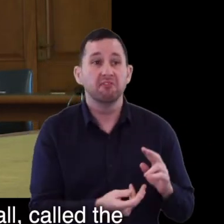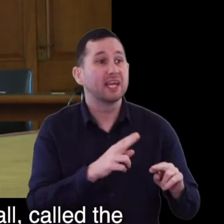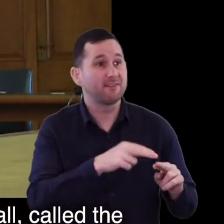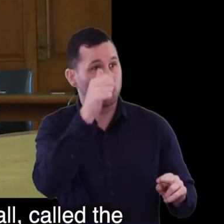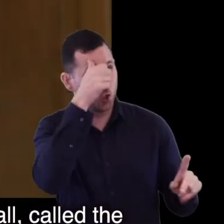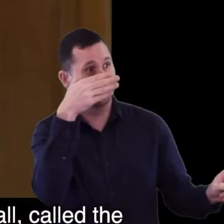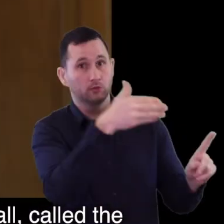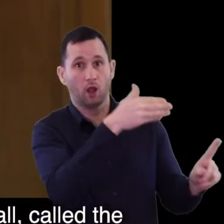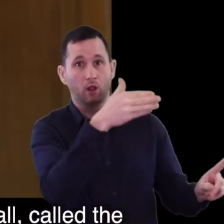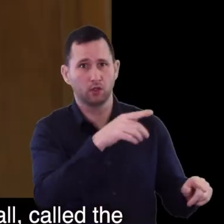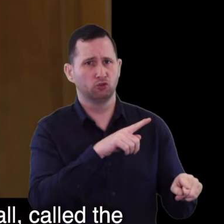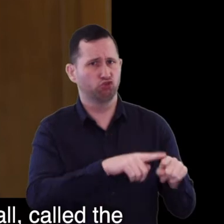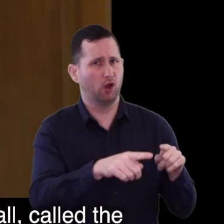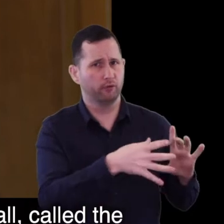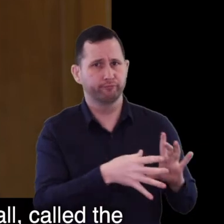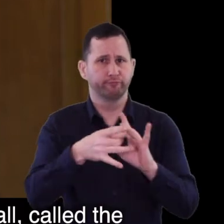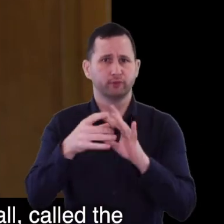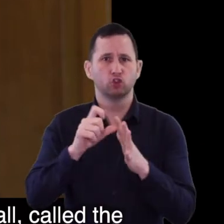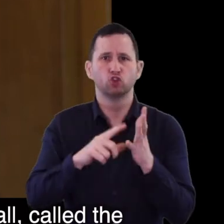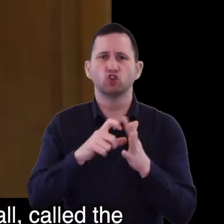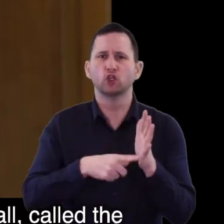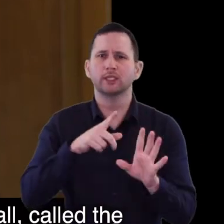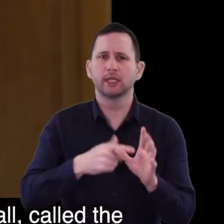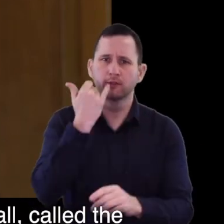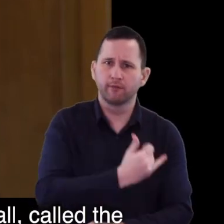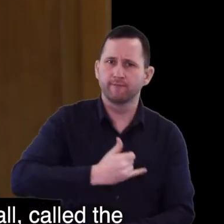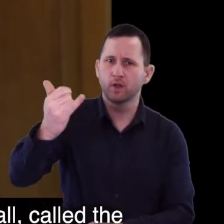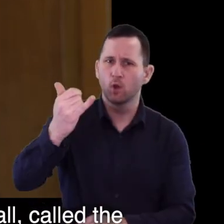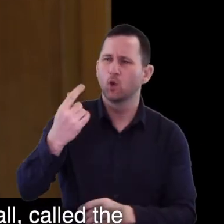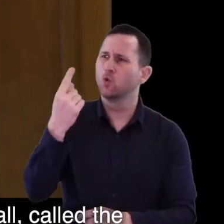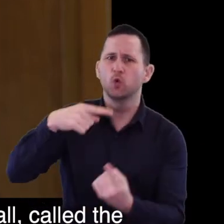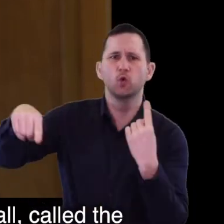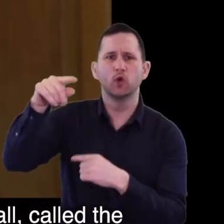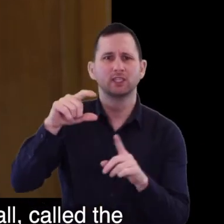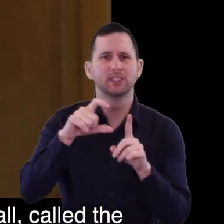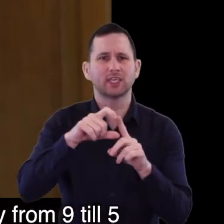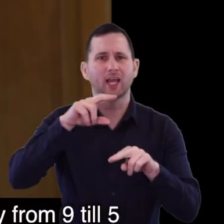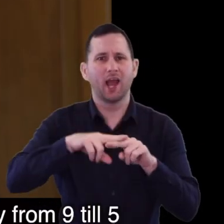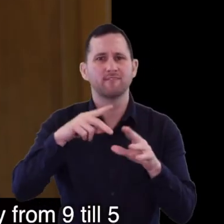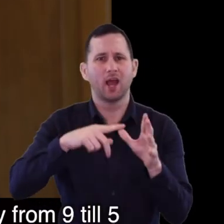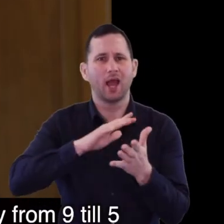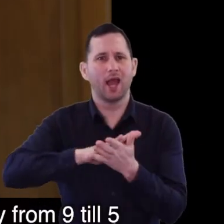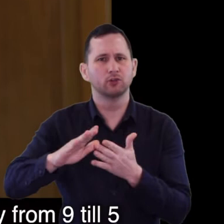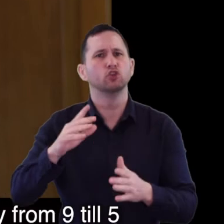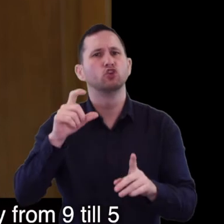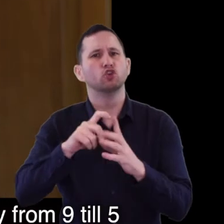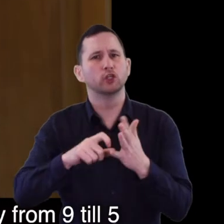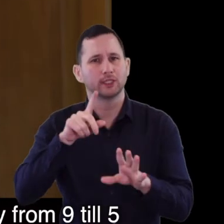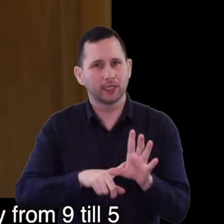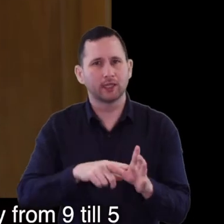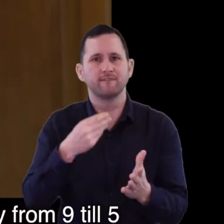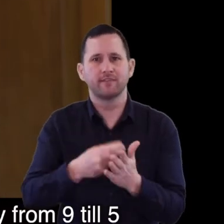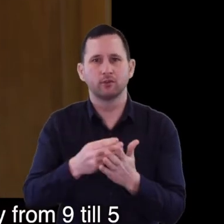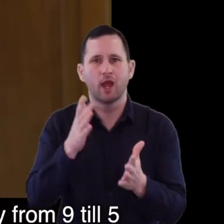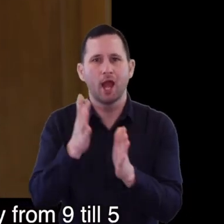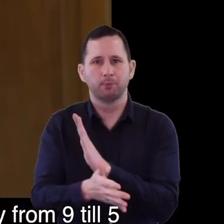to be targeted. In Dudley, we have a special number that you can call called the Dudley Financial Abuse Hotline. That's a number that's